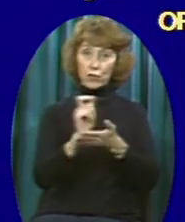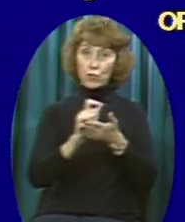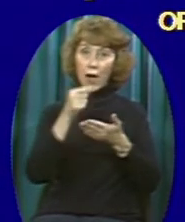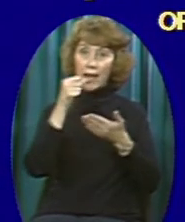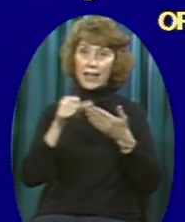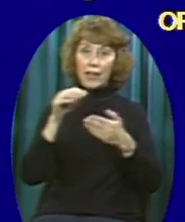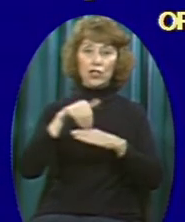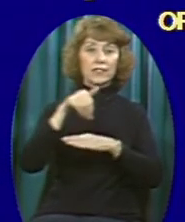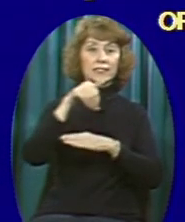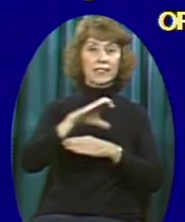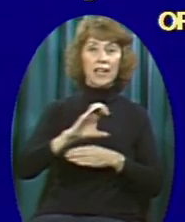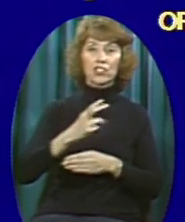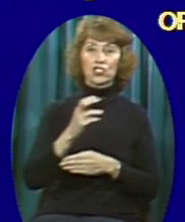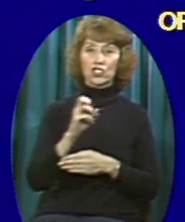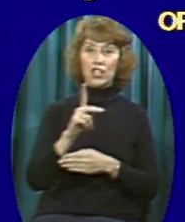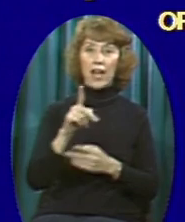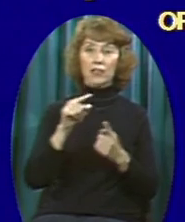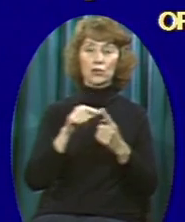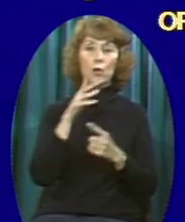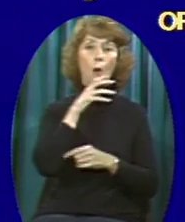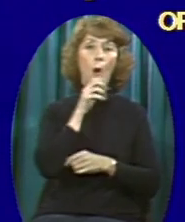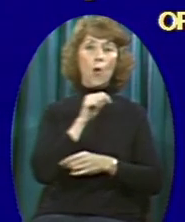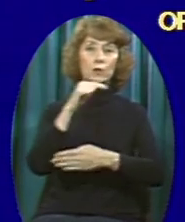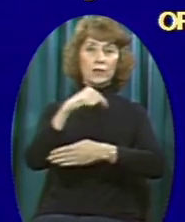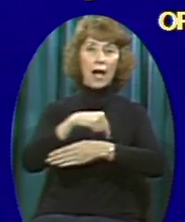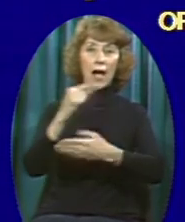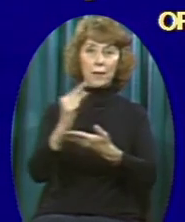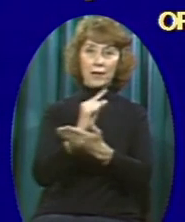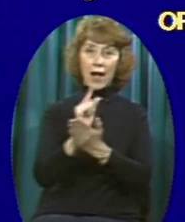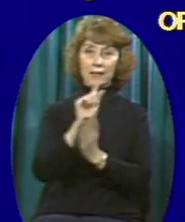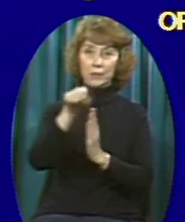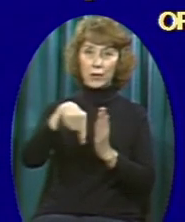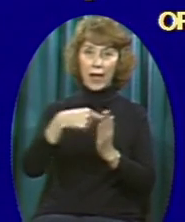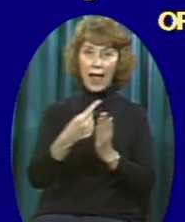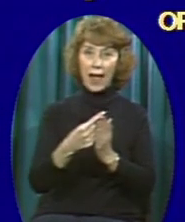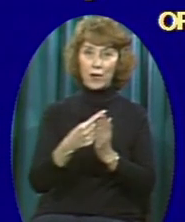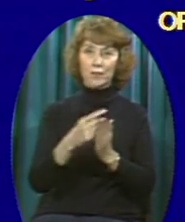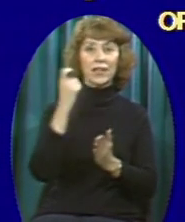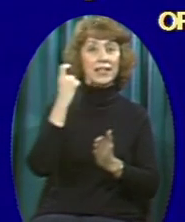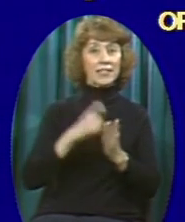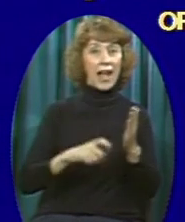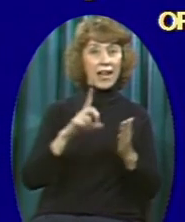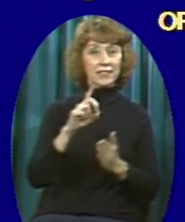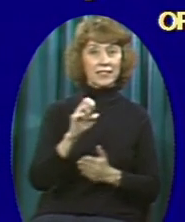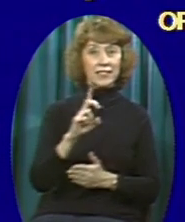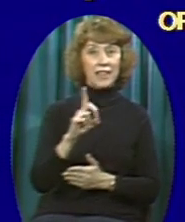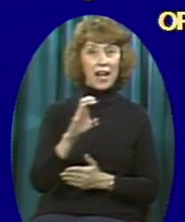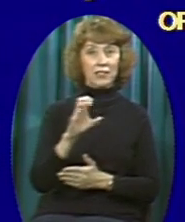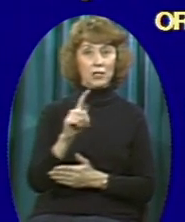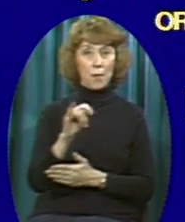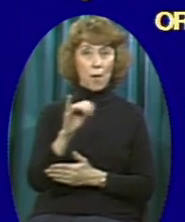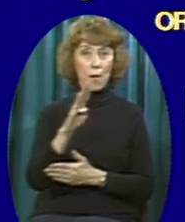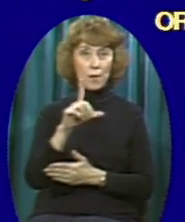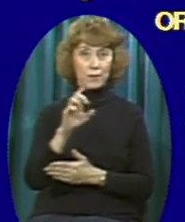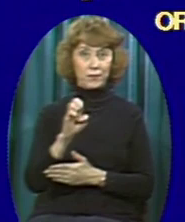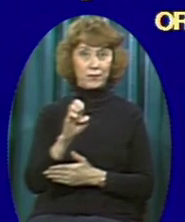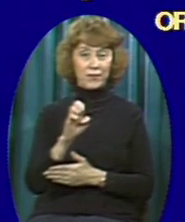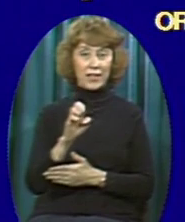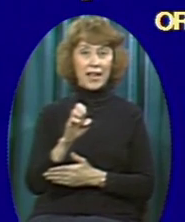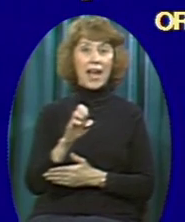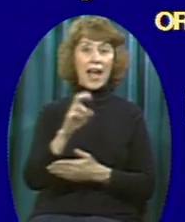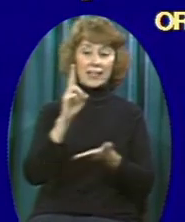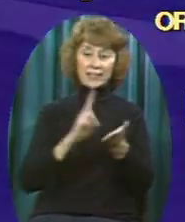your check payable to the Old Time Gospel Hour. It's tax deductible, and mark it for the Stake Your Claim